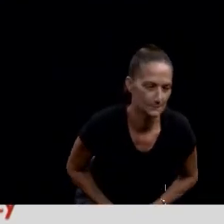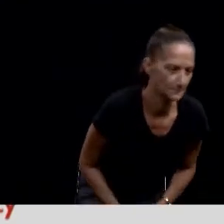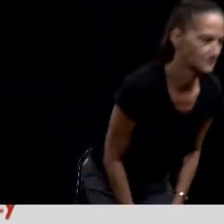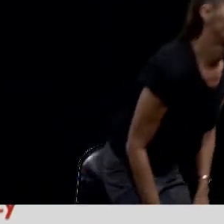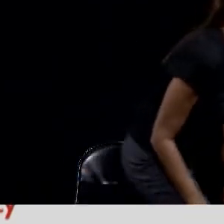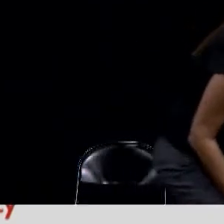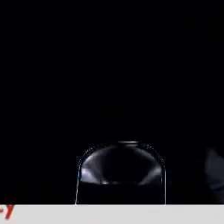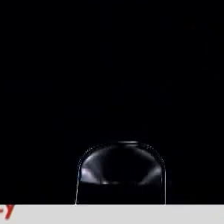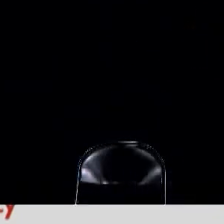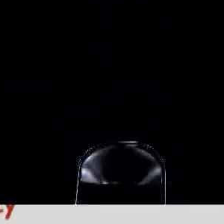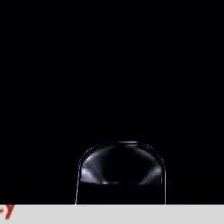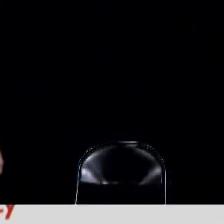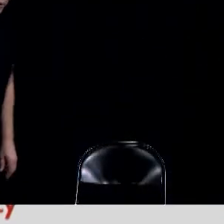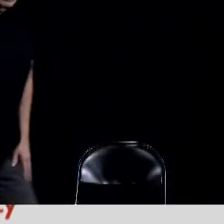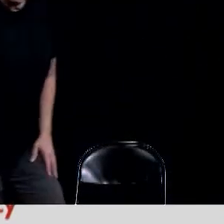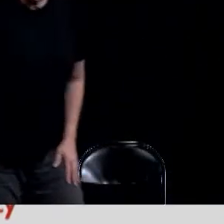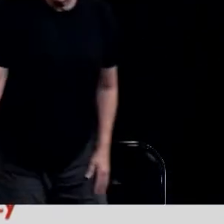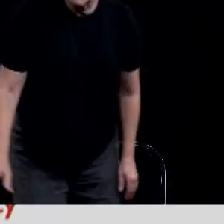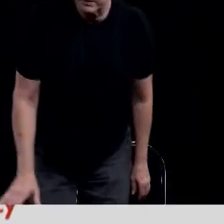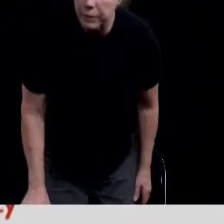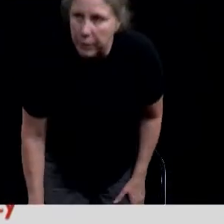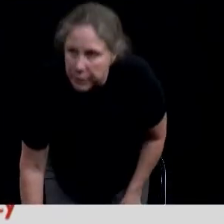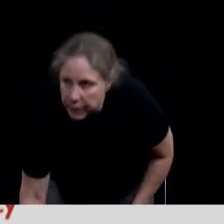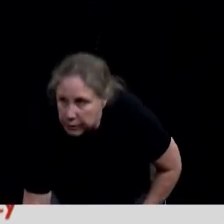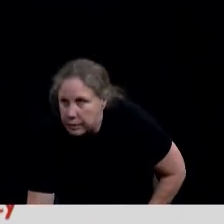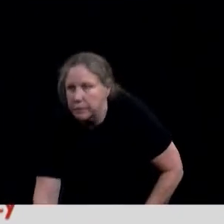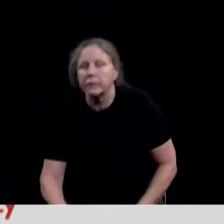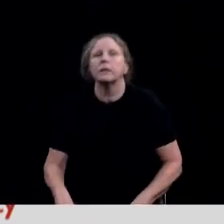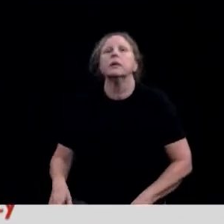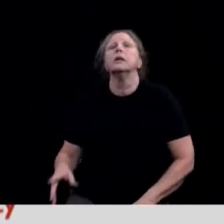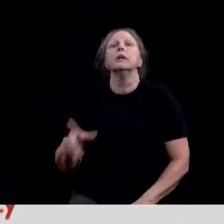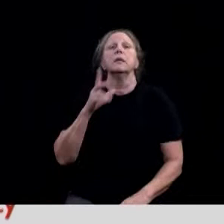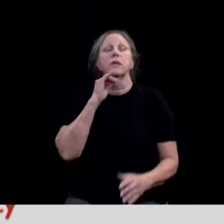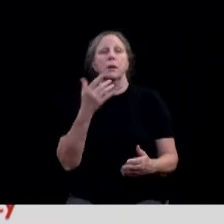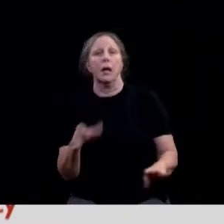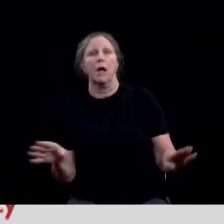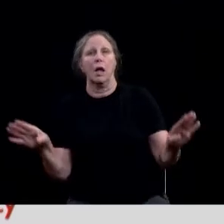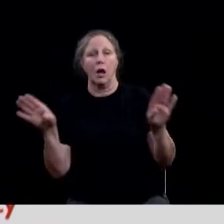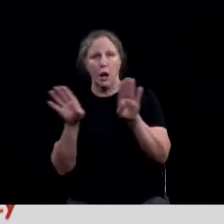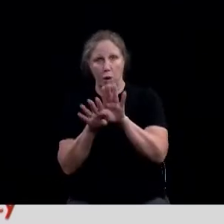So in closing, I'd just like to say that we're doing it.